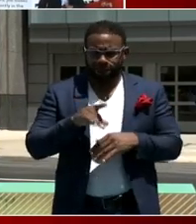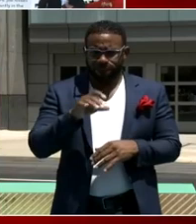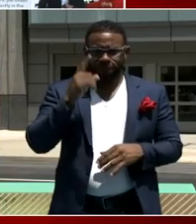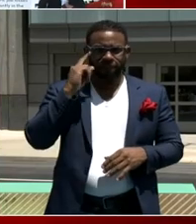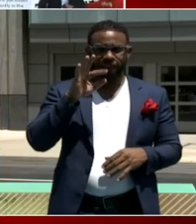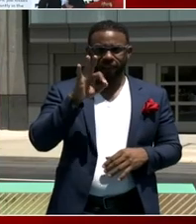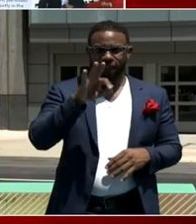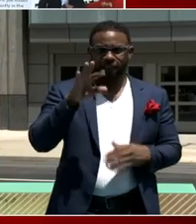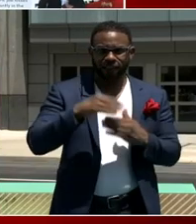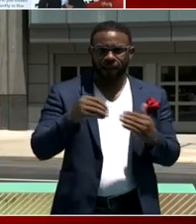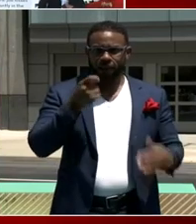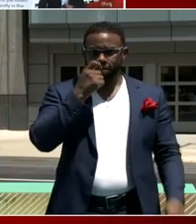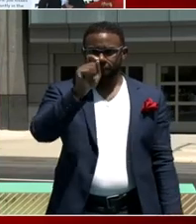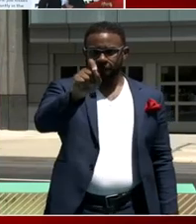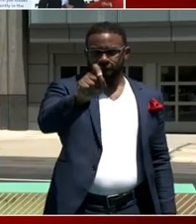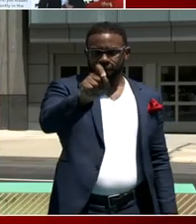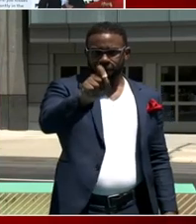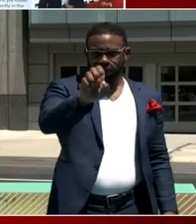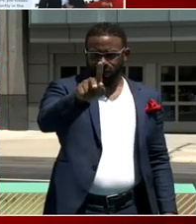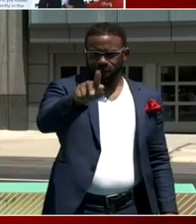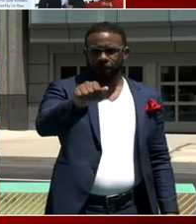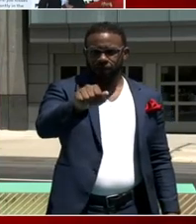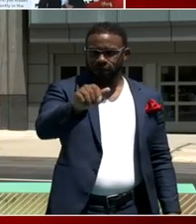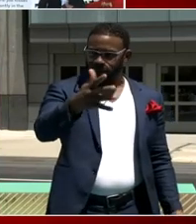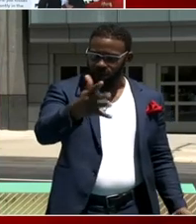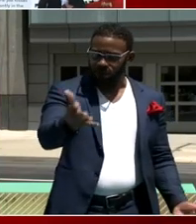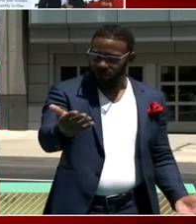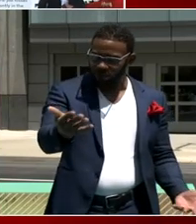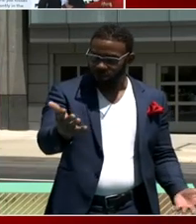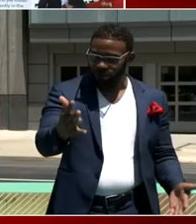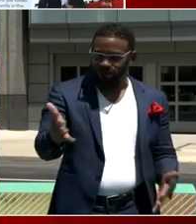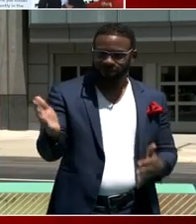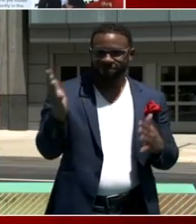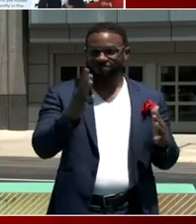DC for $99. All right? Flat.